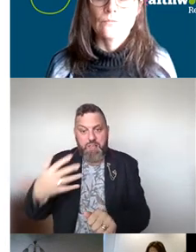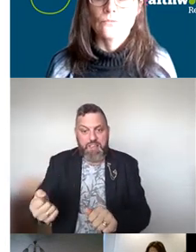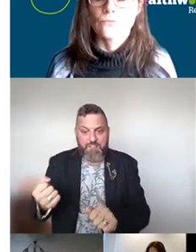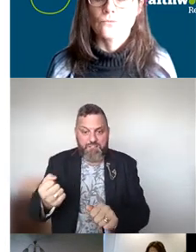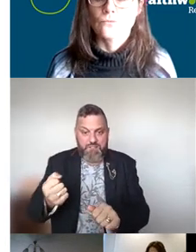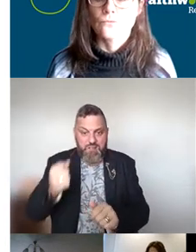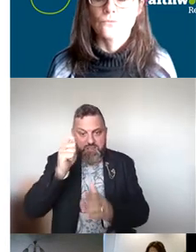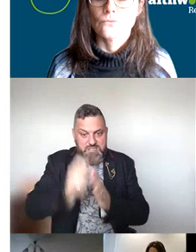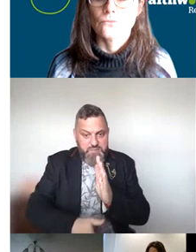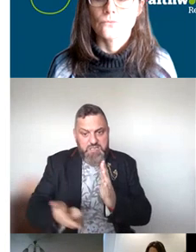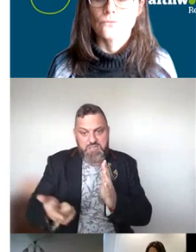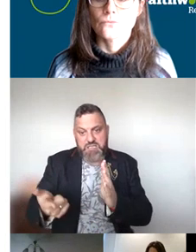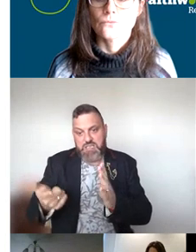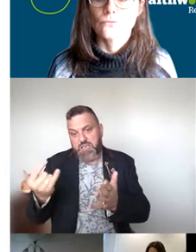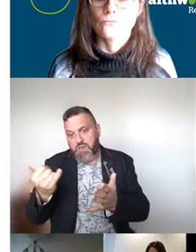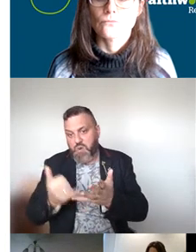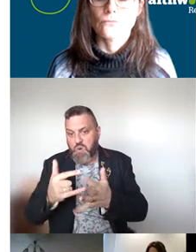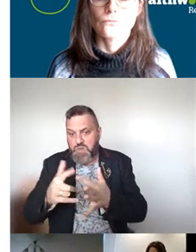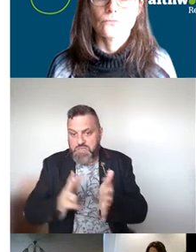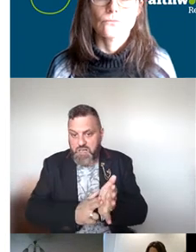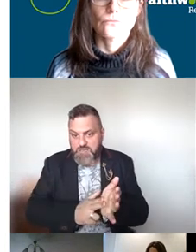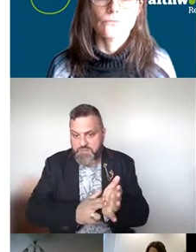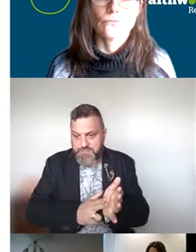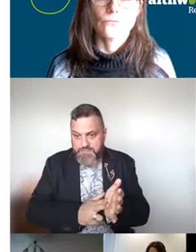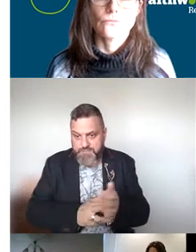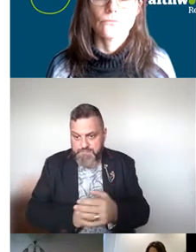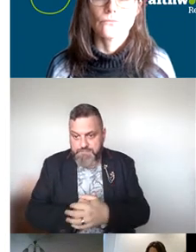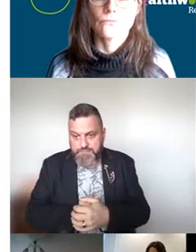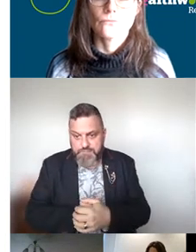have special educational needs or disabilities.